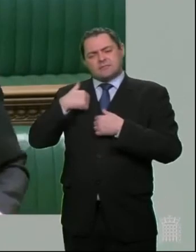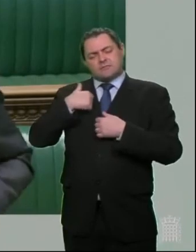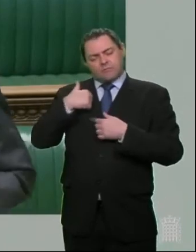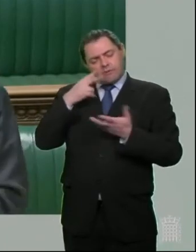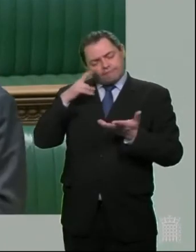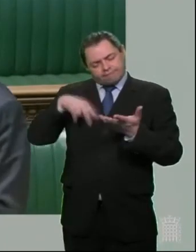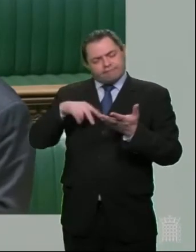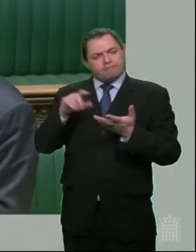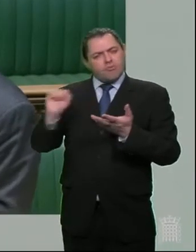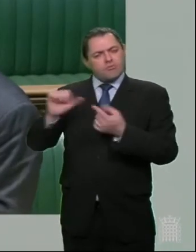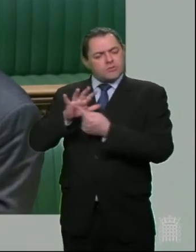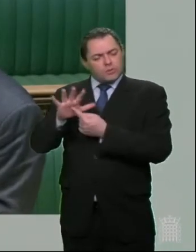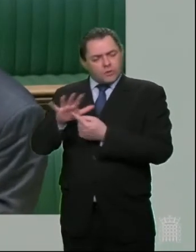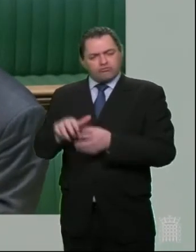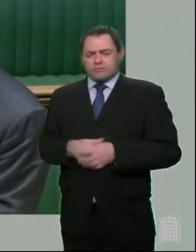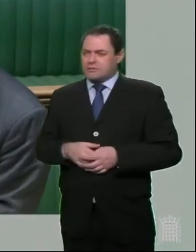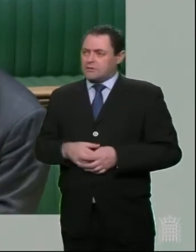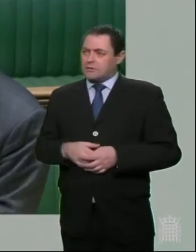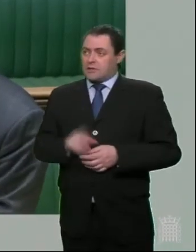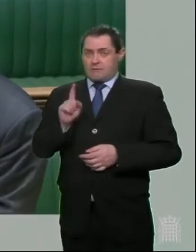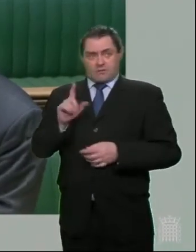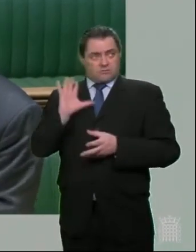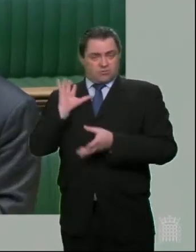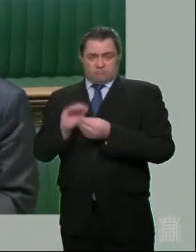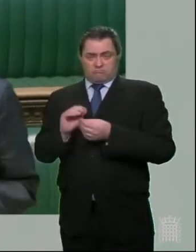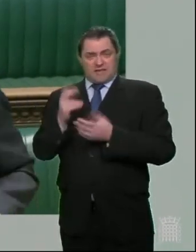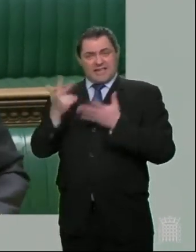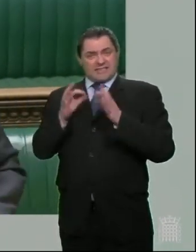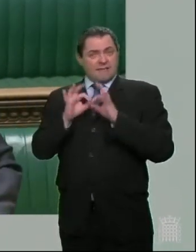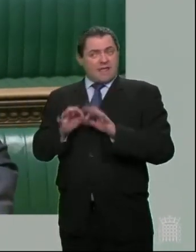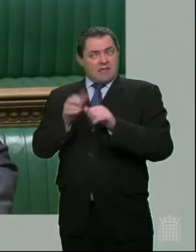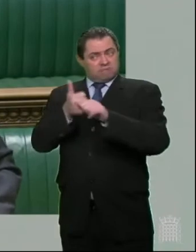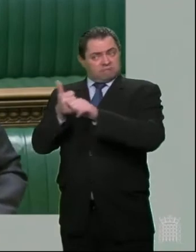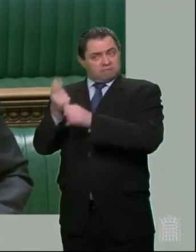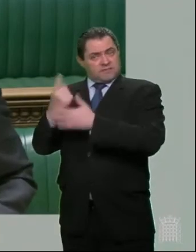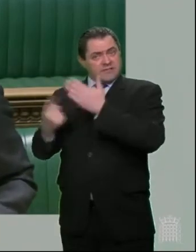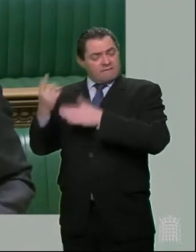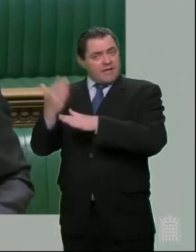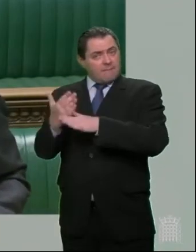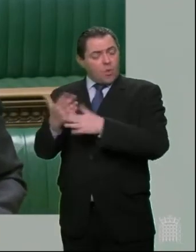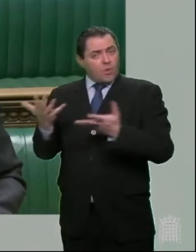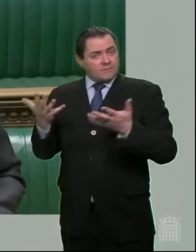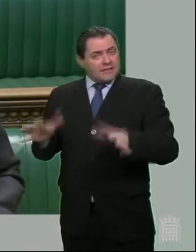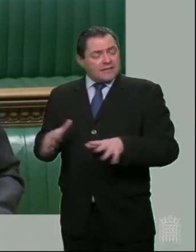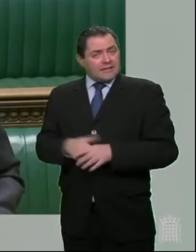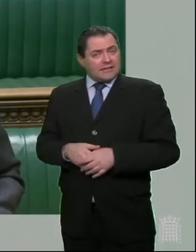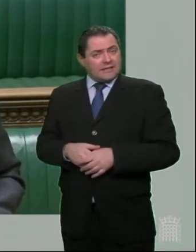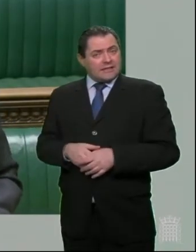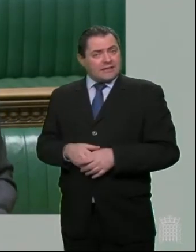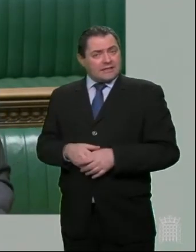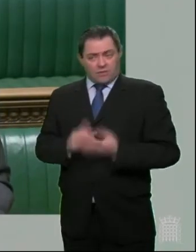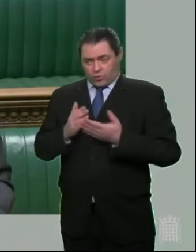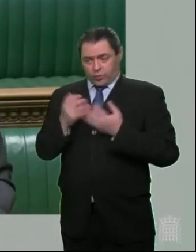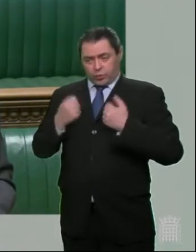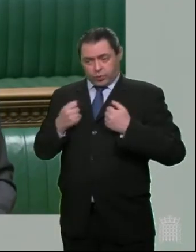do. But I must remind the House that we've spent about £18 billion supporting self-employed people, Mr. Speaker, throughout this pandemic.